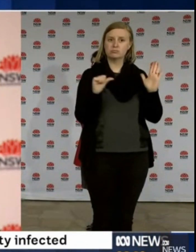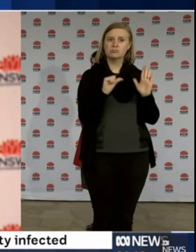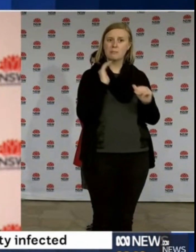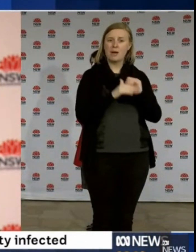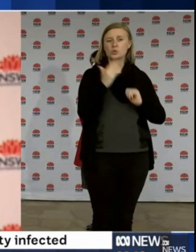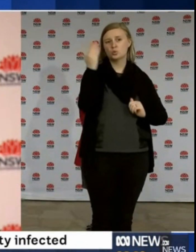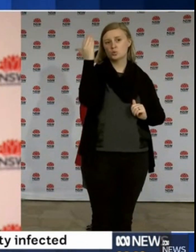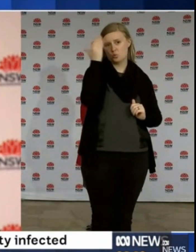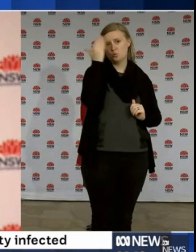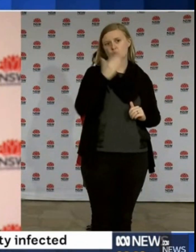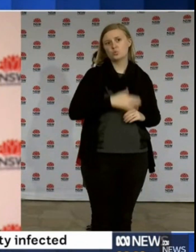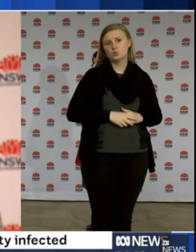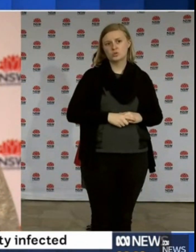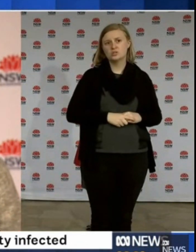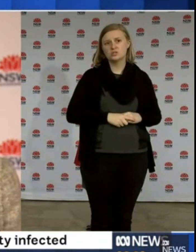to take into